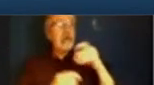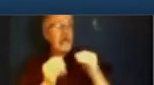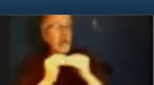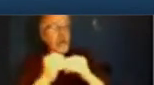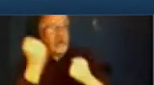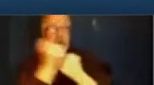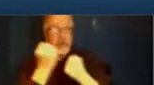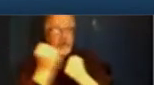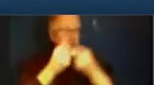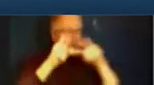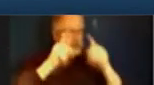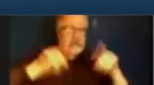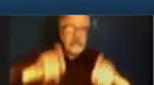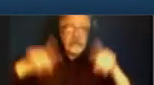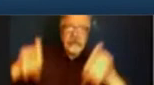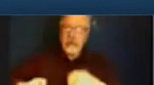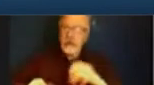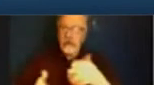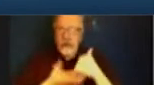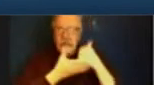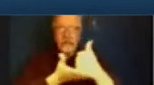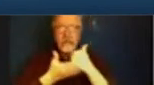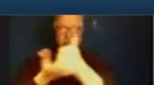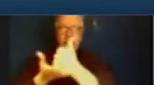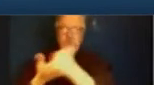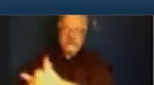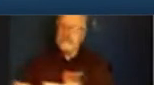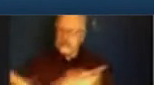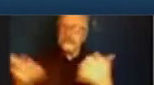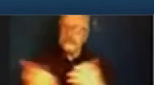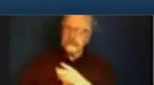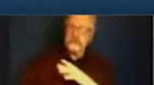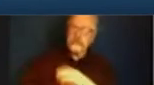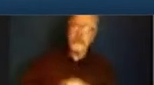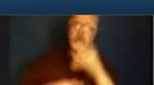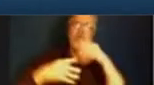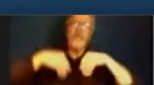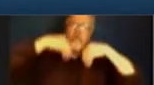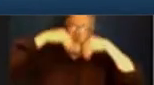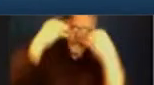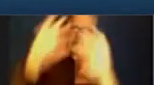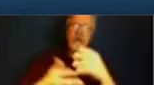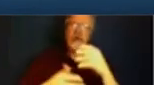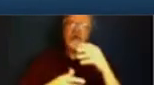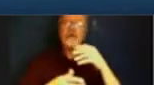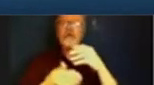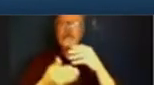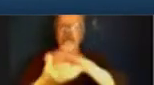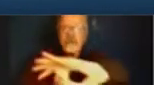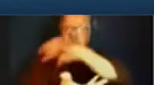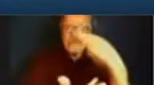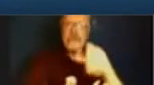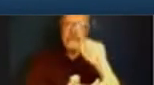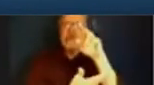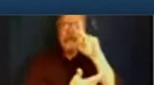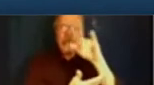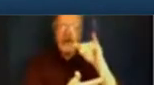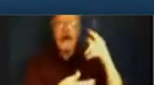here to help them with that, as well as providing supplies to testing partners across the state.